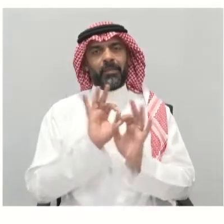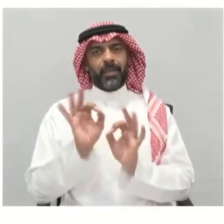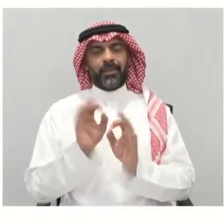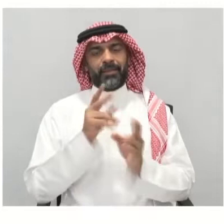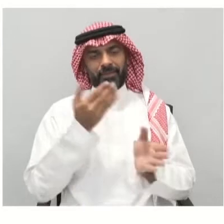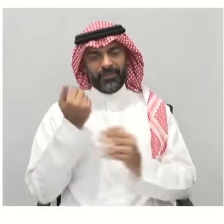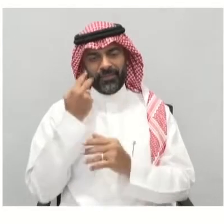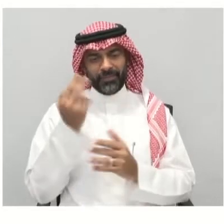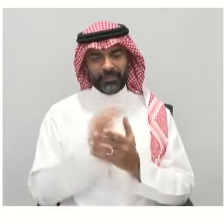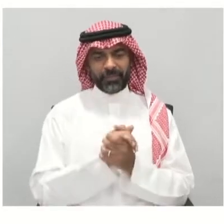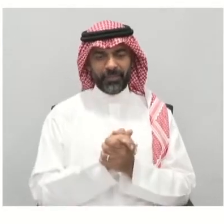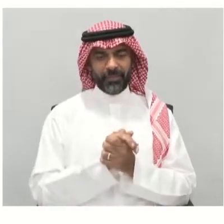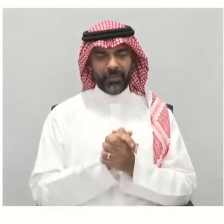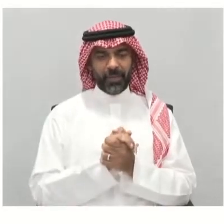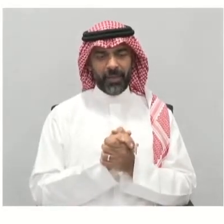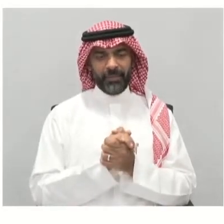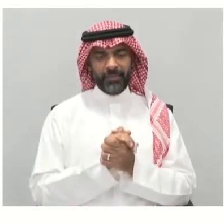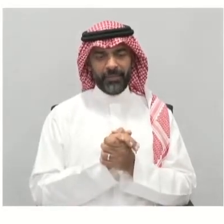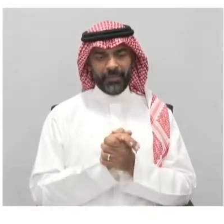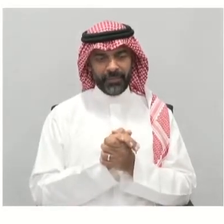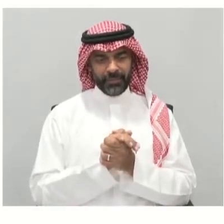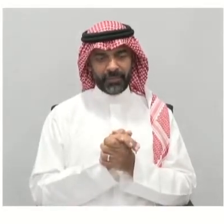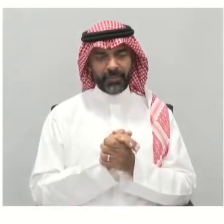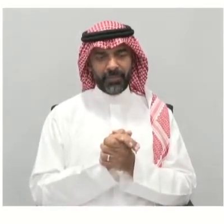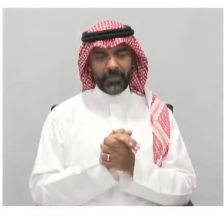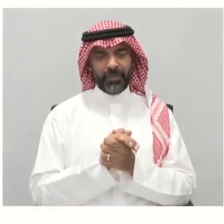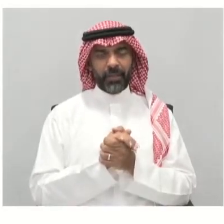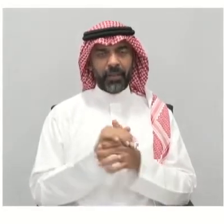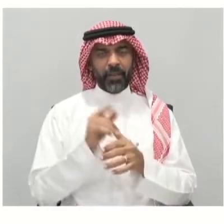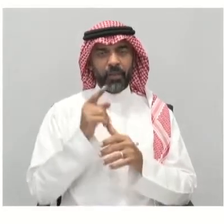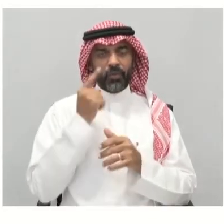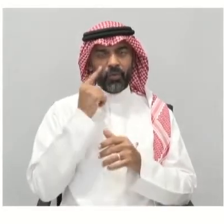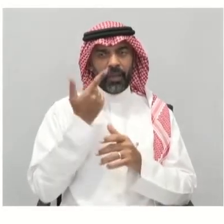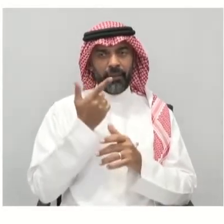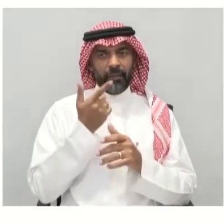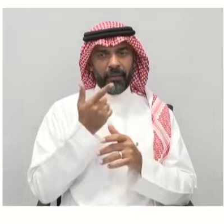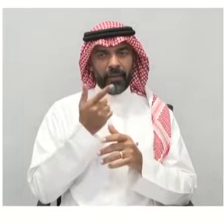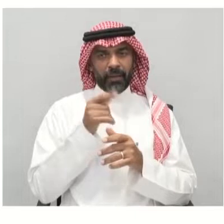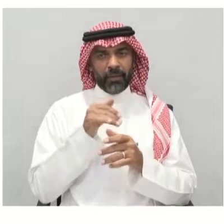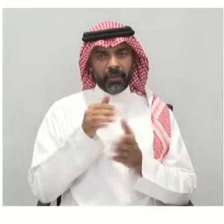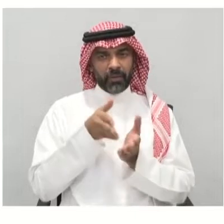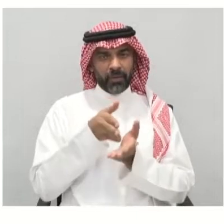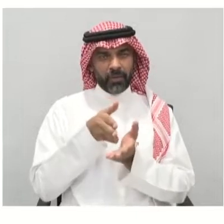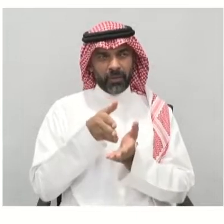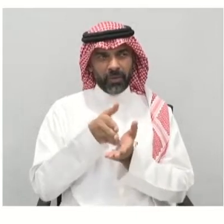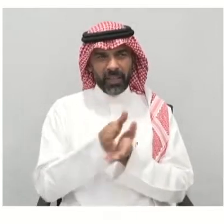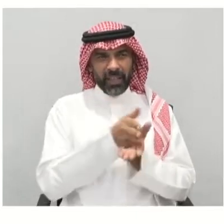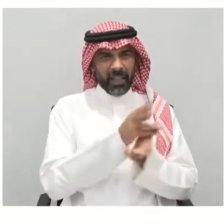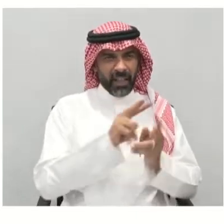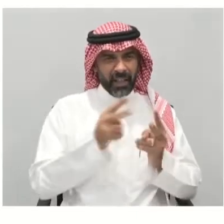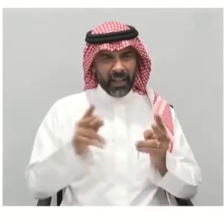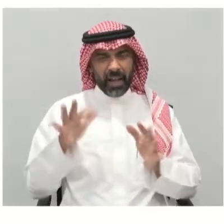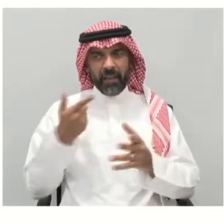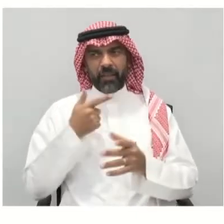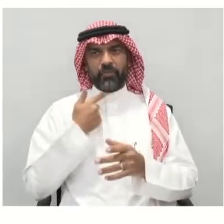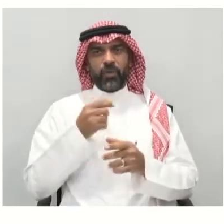Again, we will review the different ways we use language through unit days and weather. Look at